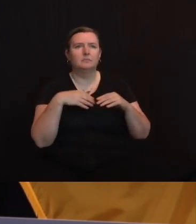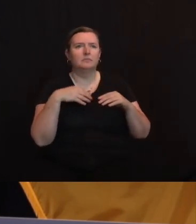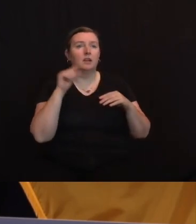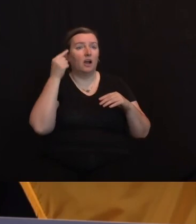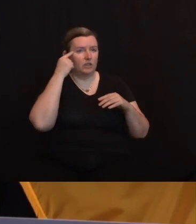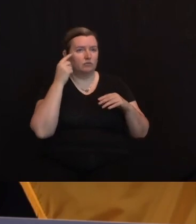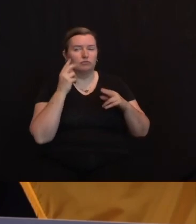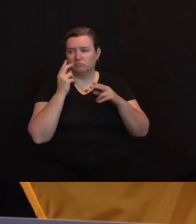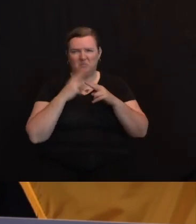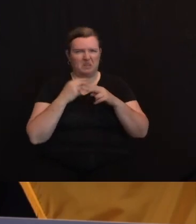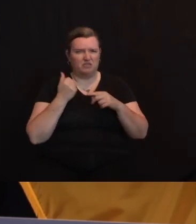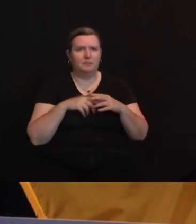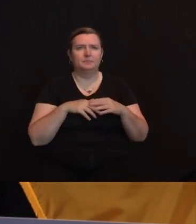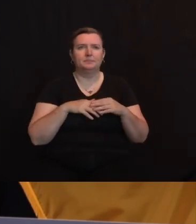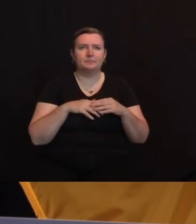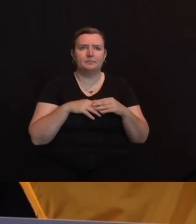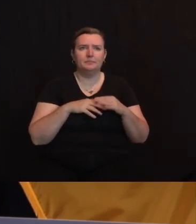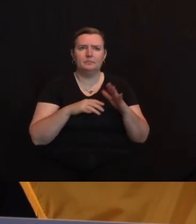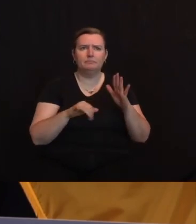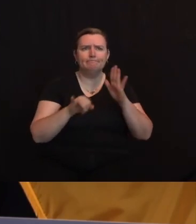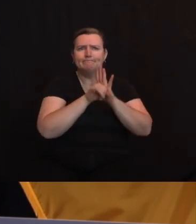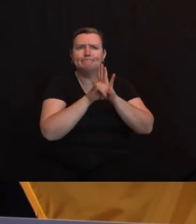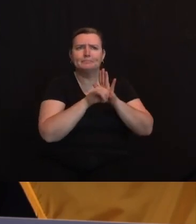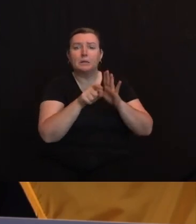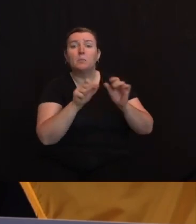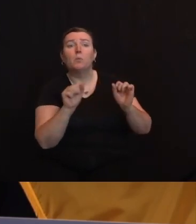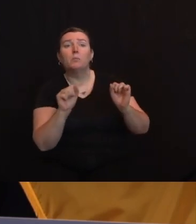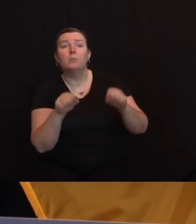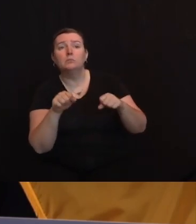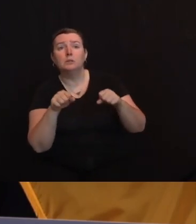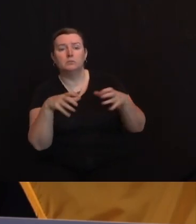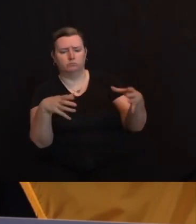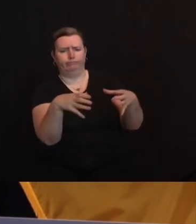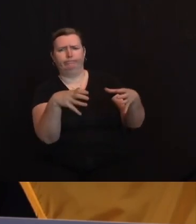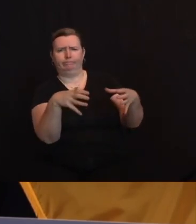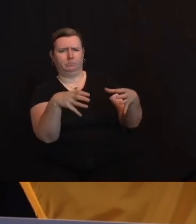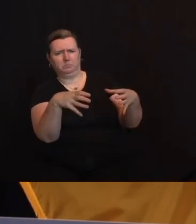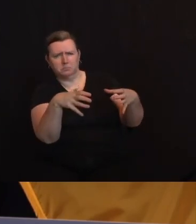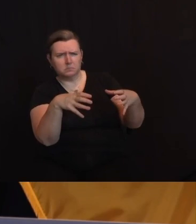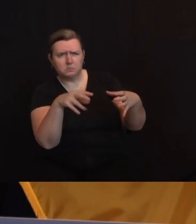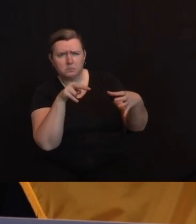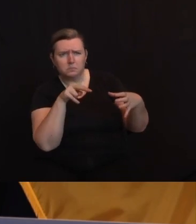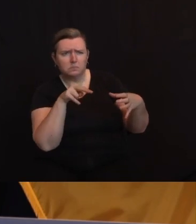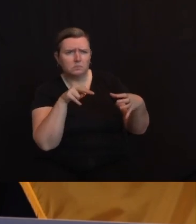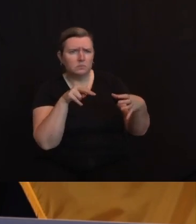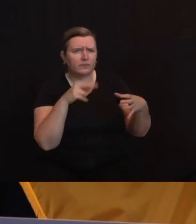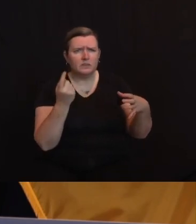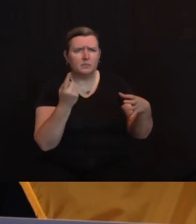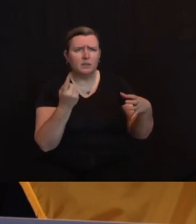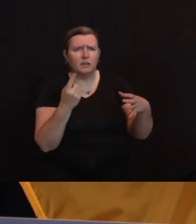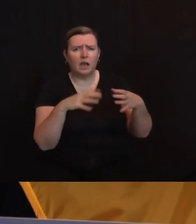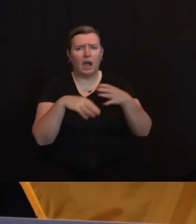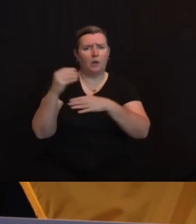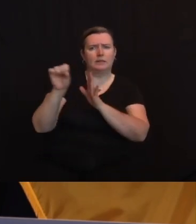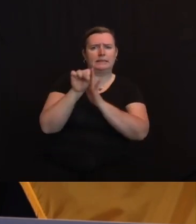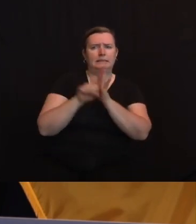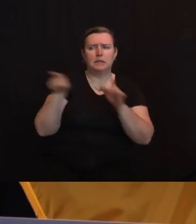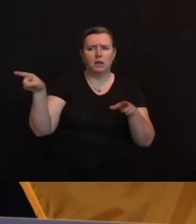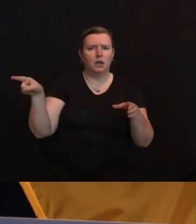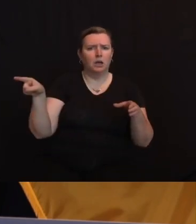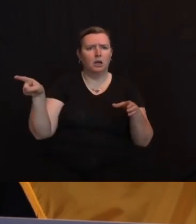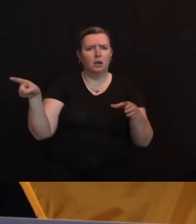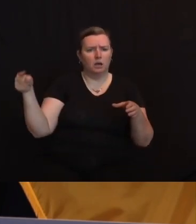we had identified a possible cluster associated with an out-of-state exposure, that was something that the local health department